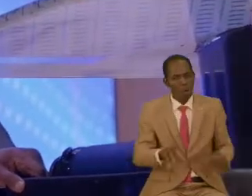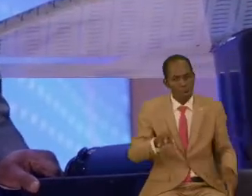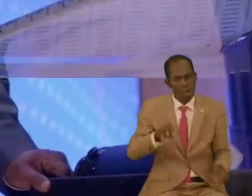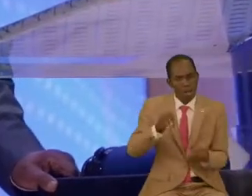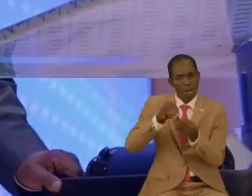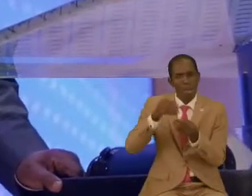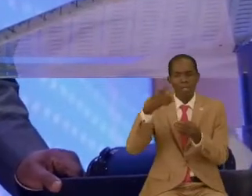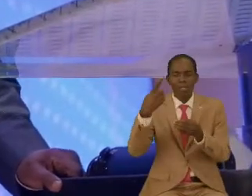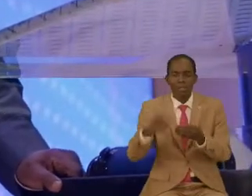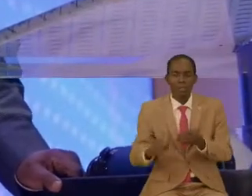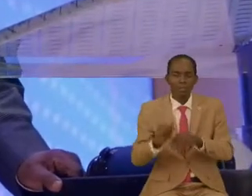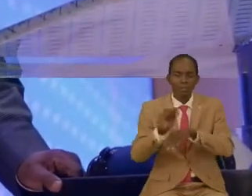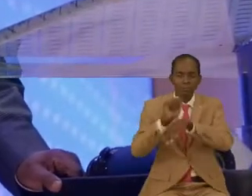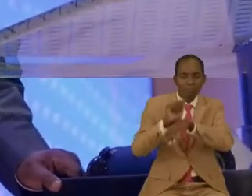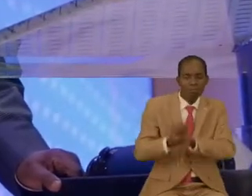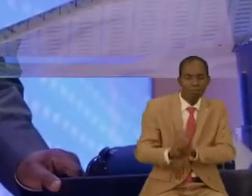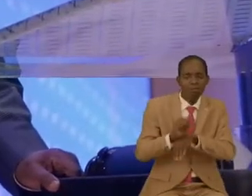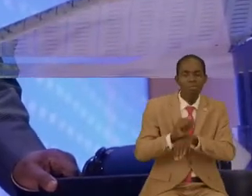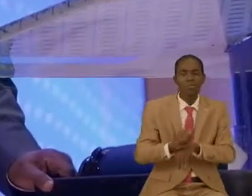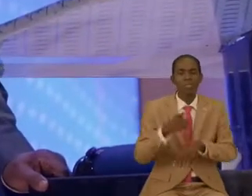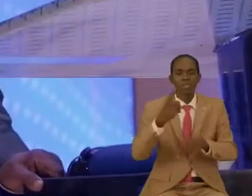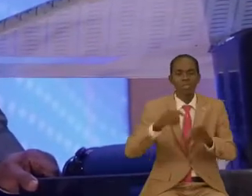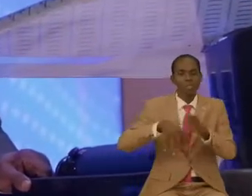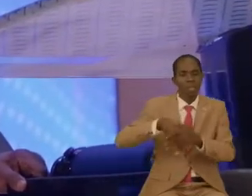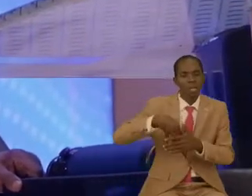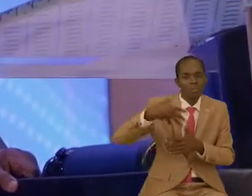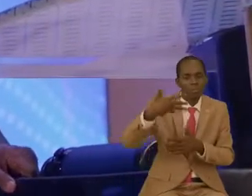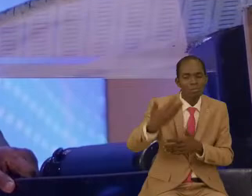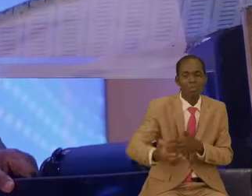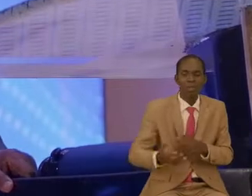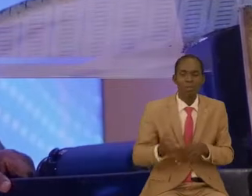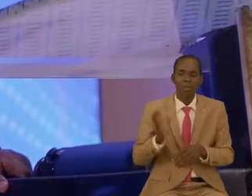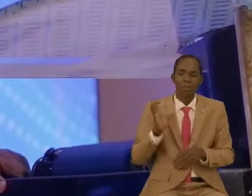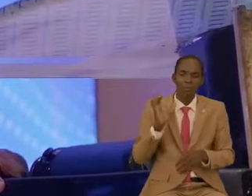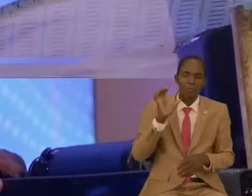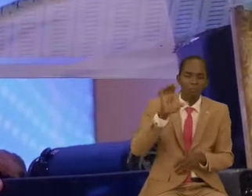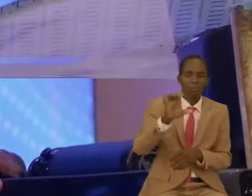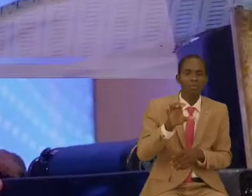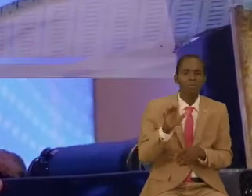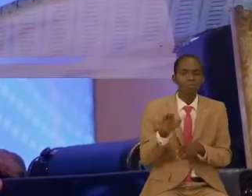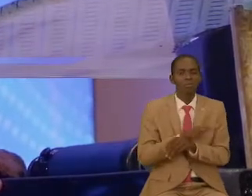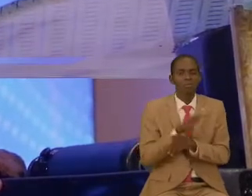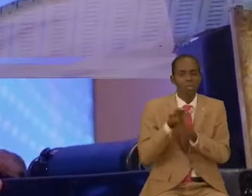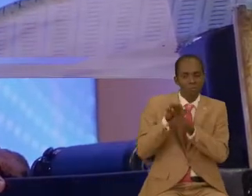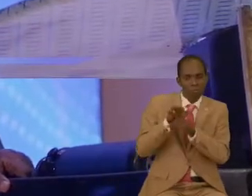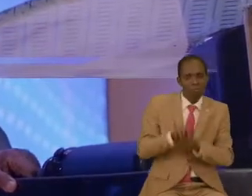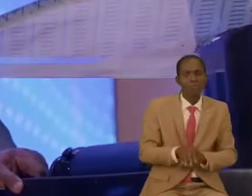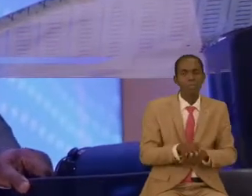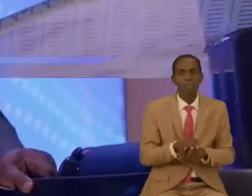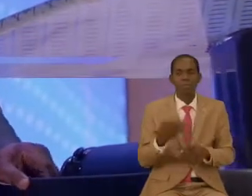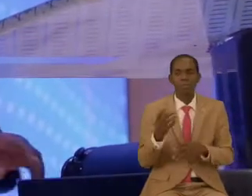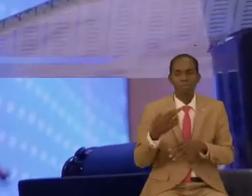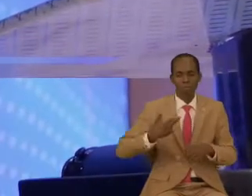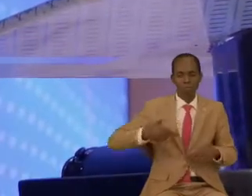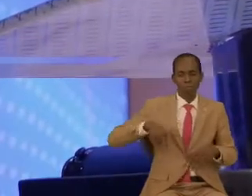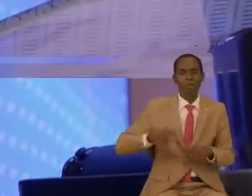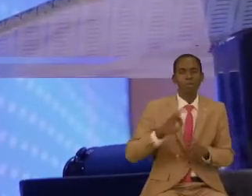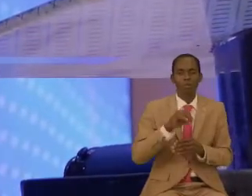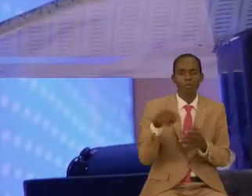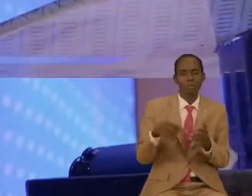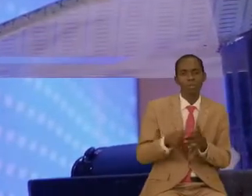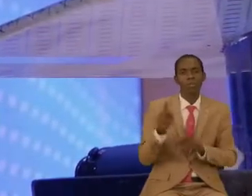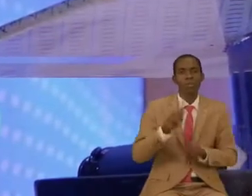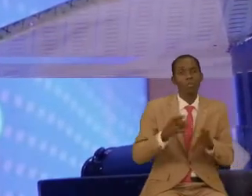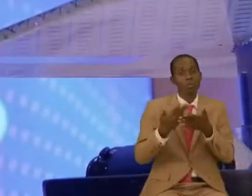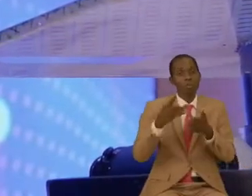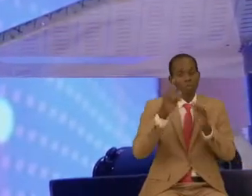ceremony and the outward compelling rituals of these people before